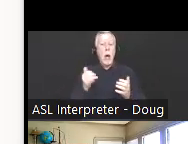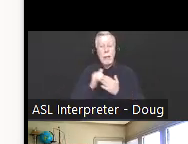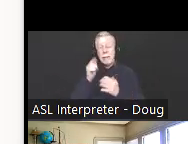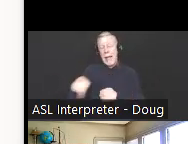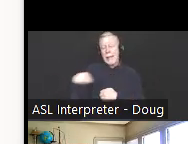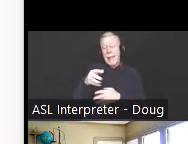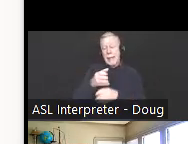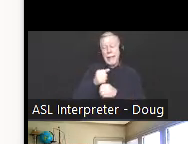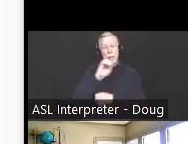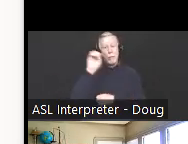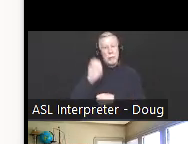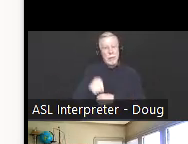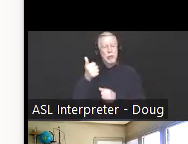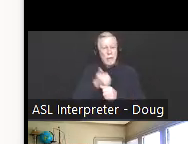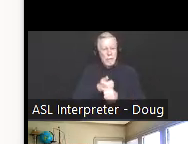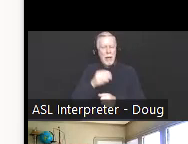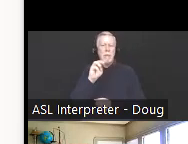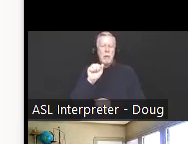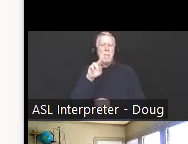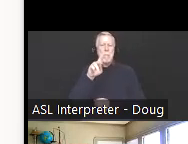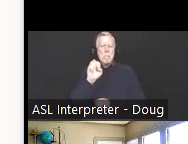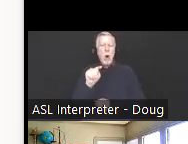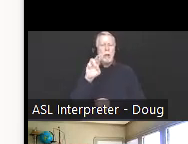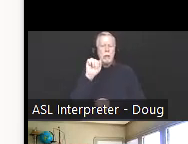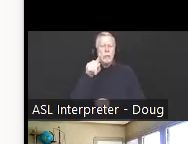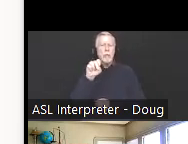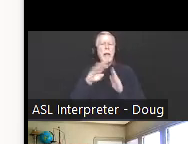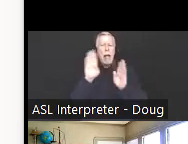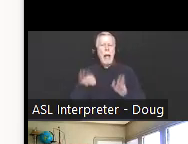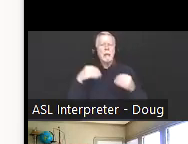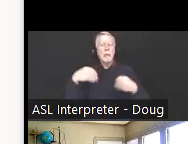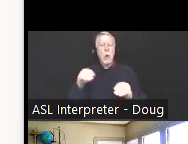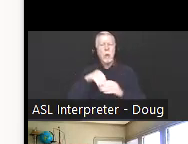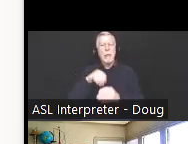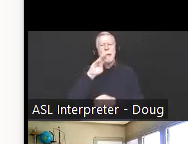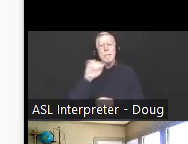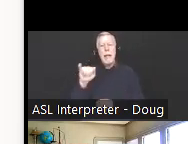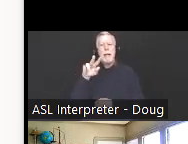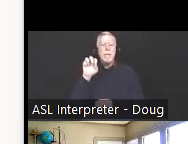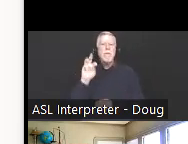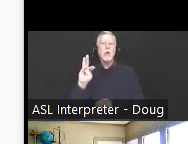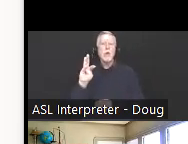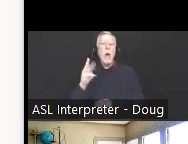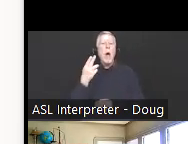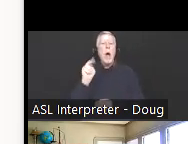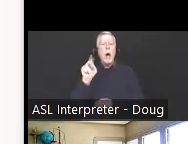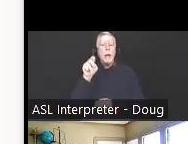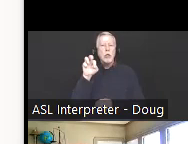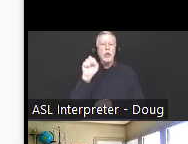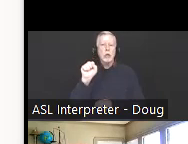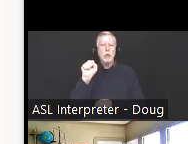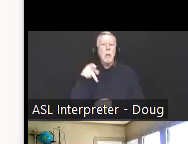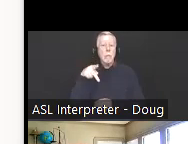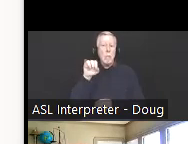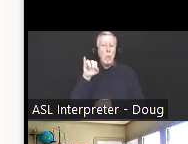every market rate house sold in Bayview Hunters Point, that kind of thing. So it is possible, but they're